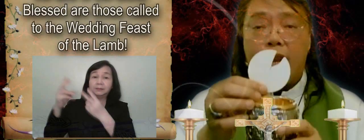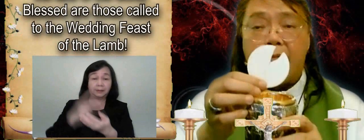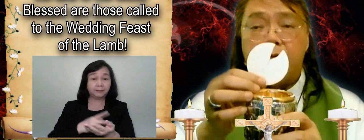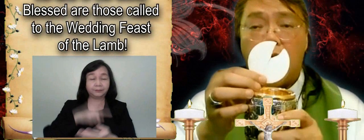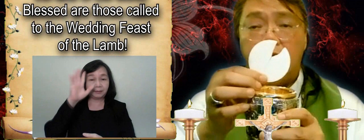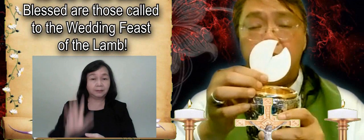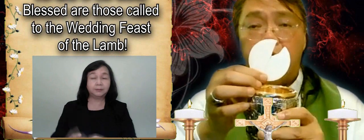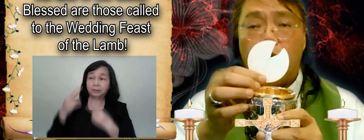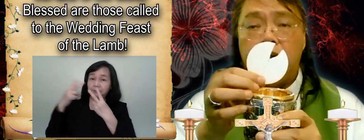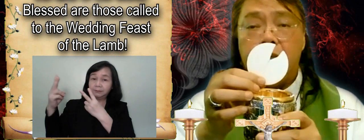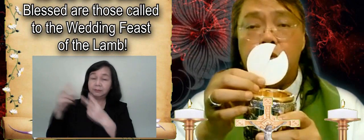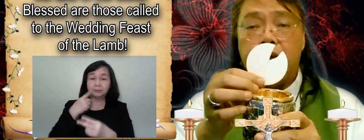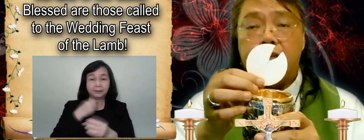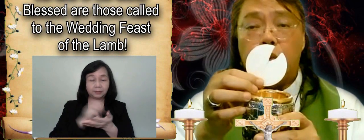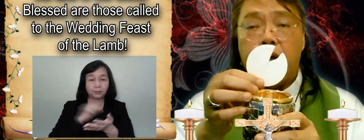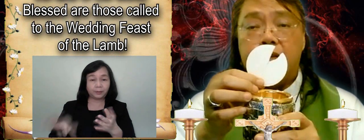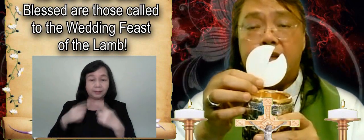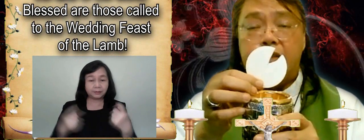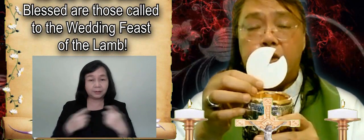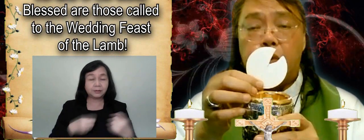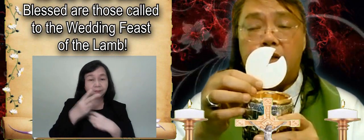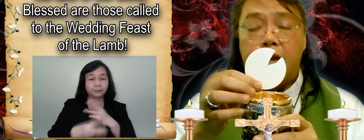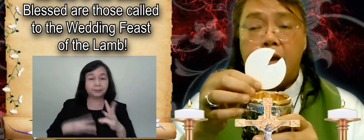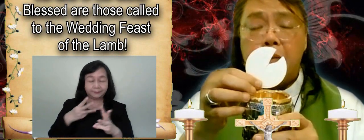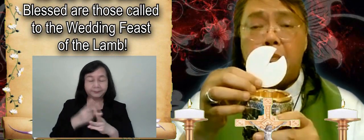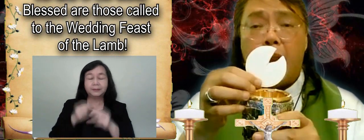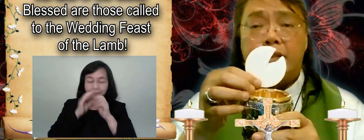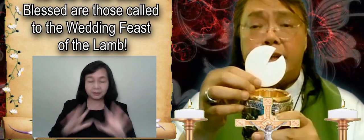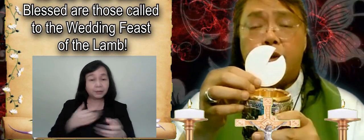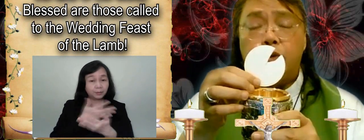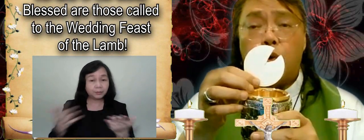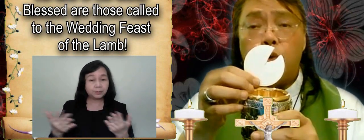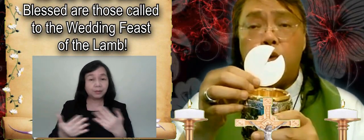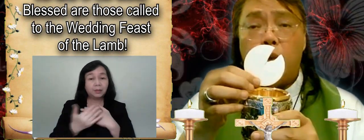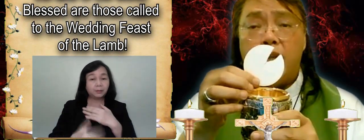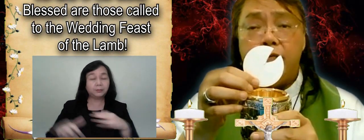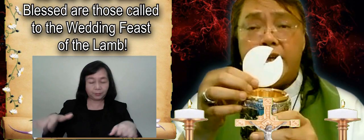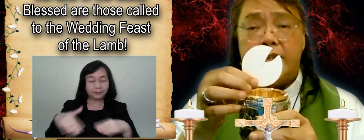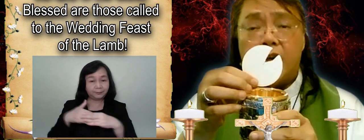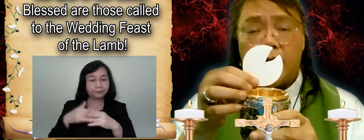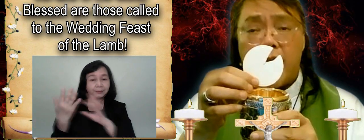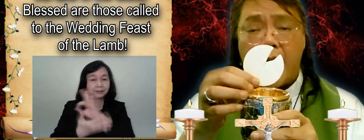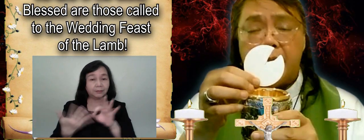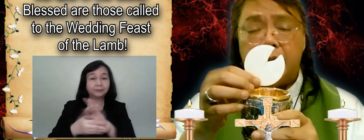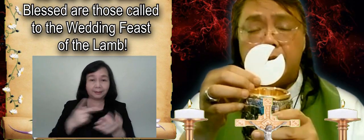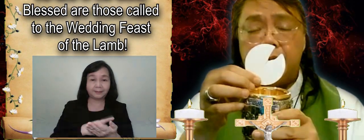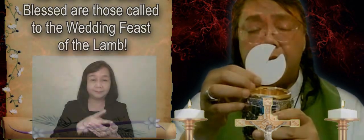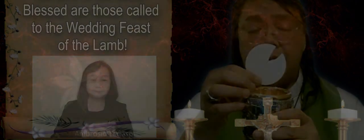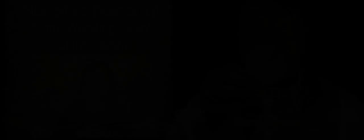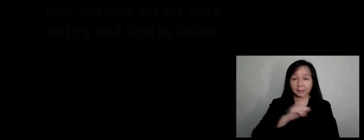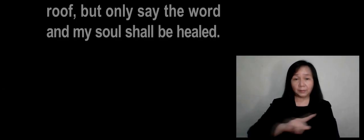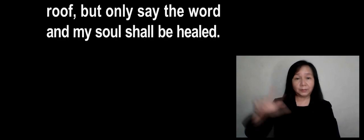Behold the Lamb of God, behold Him who takes away the sins of the world. Blessed are those called to the wedding feast of the Lamb.